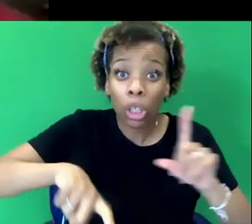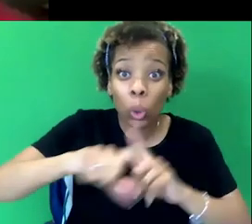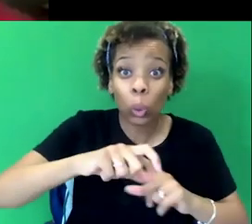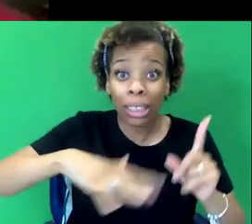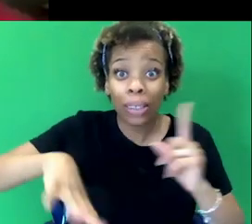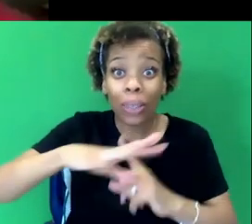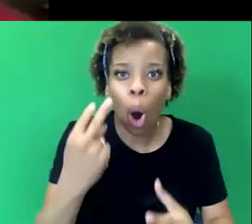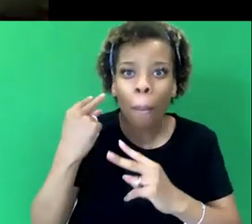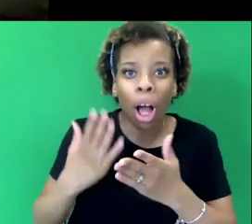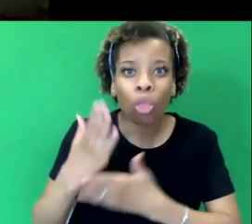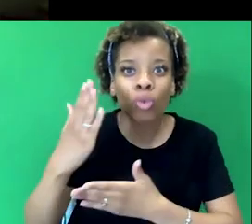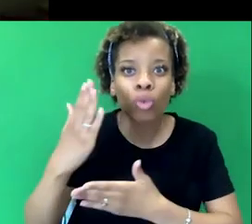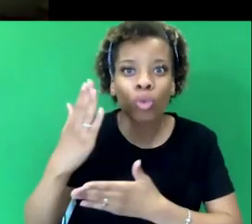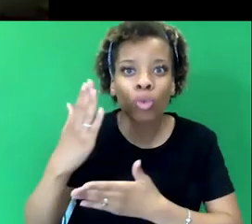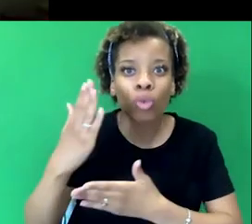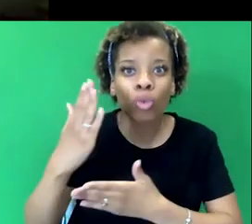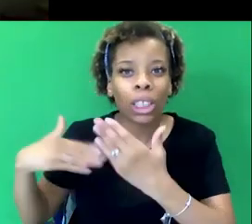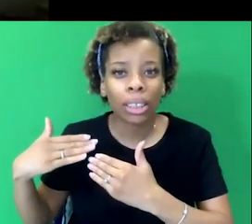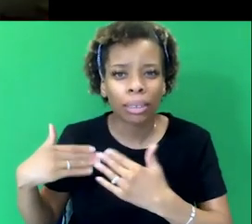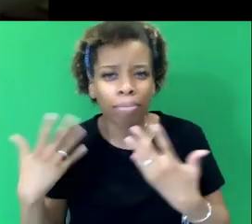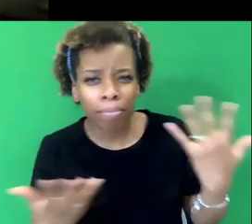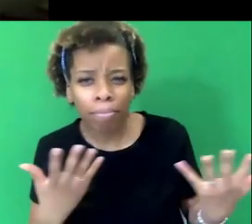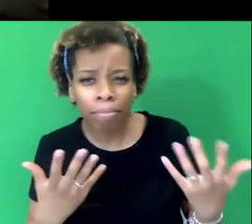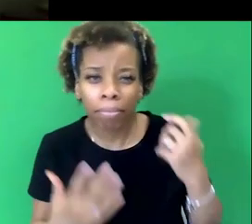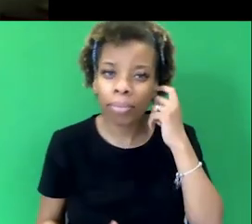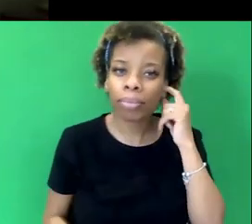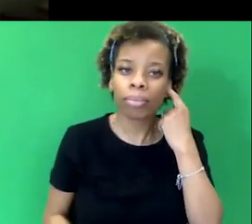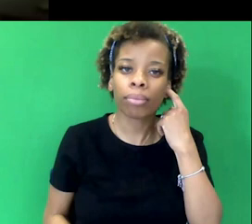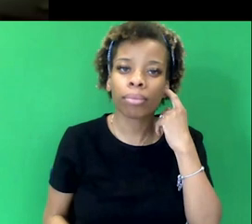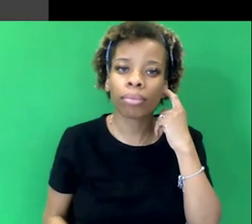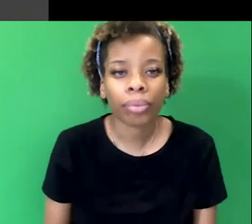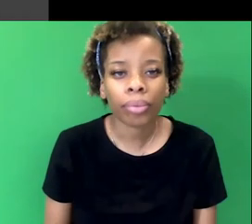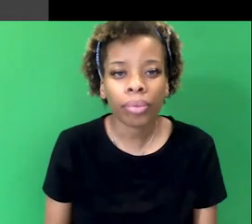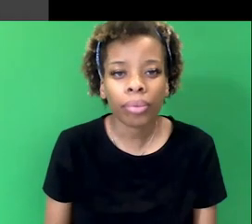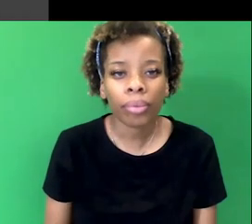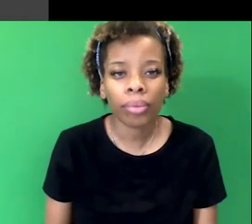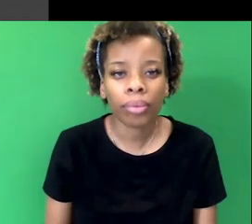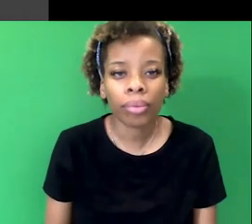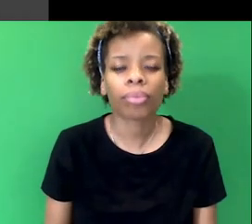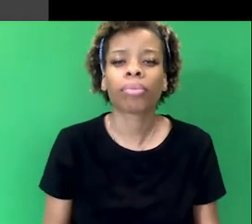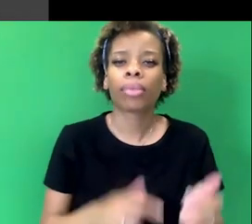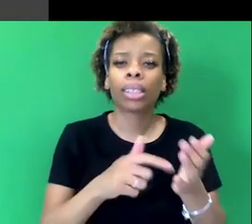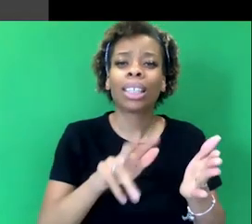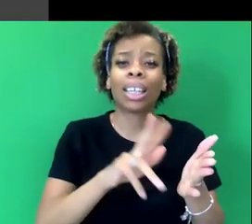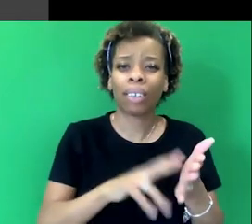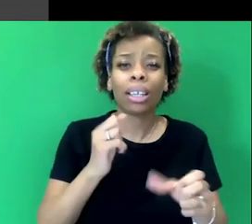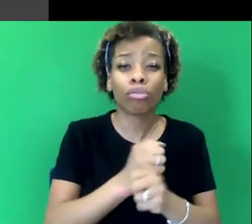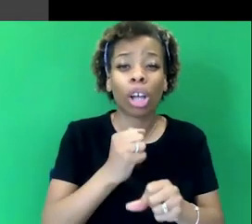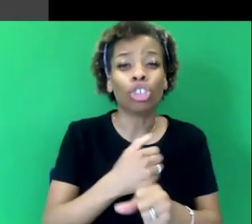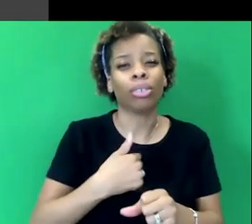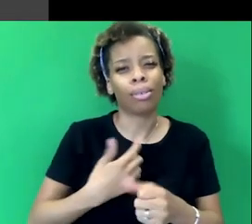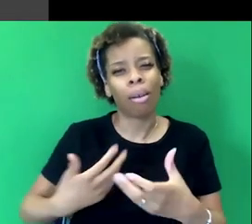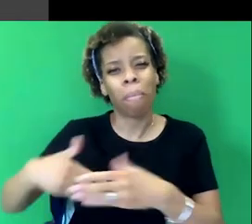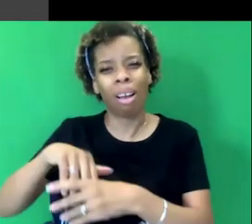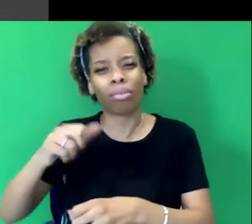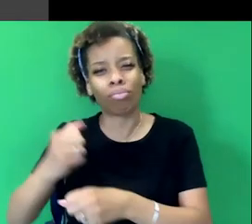I think maybe that's part of it. I don't know. If I can just say about television, certainly, and in production, because I've also been involved in the production side